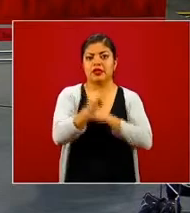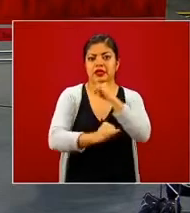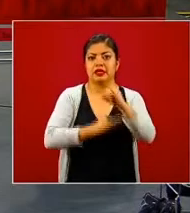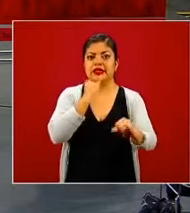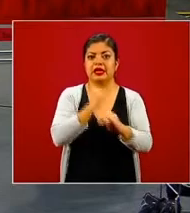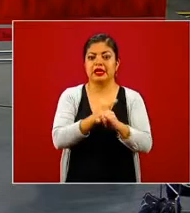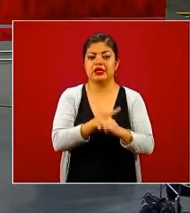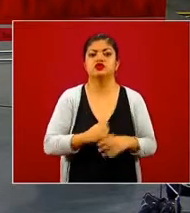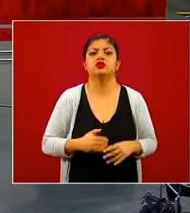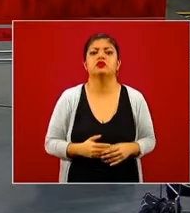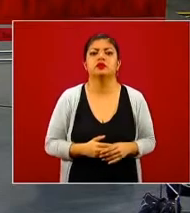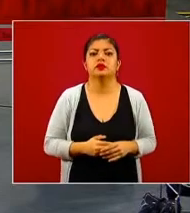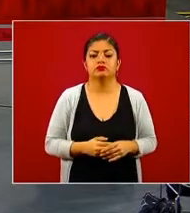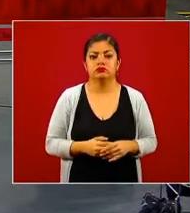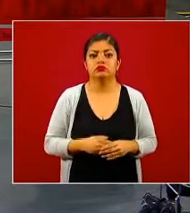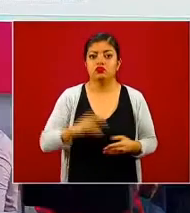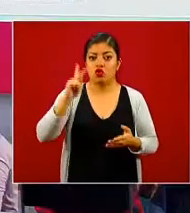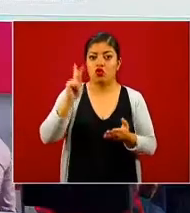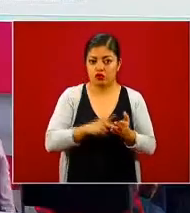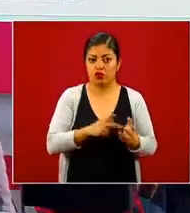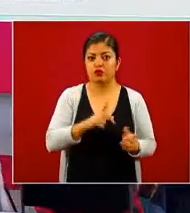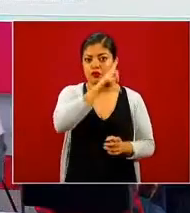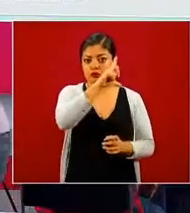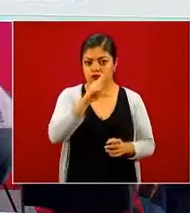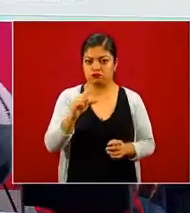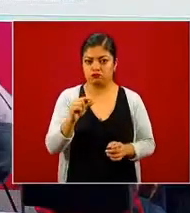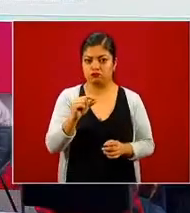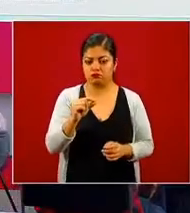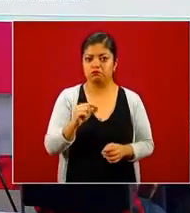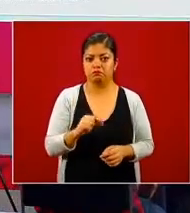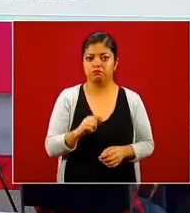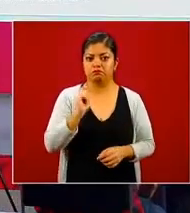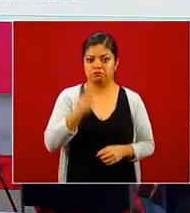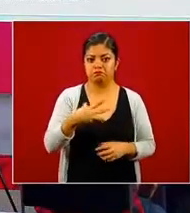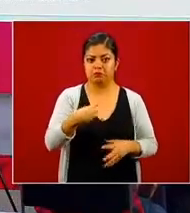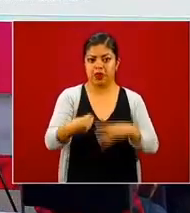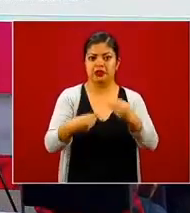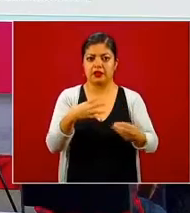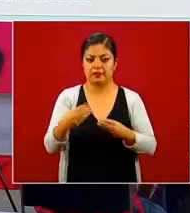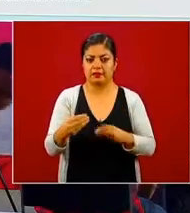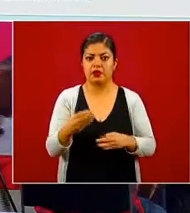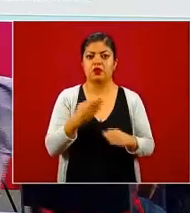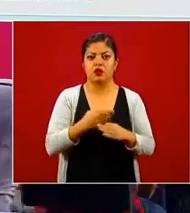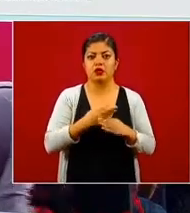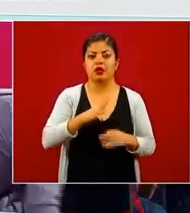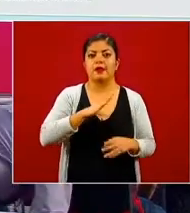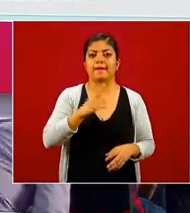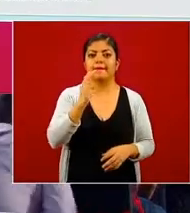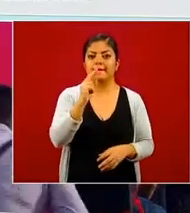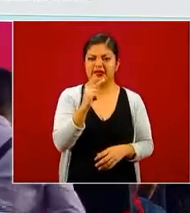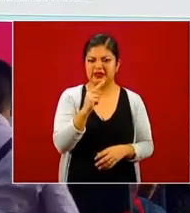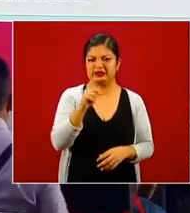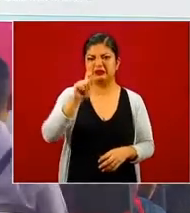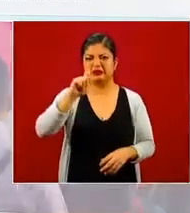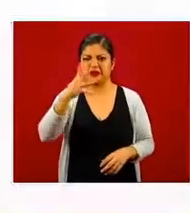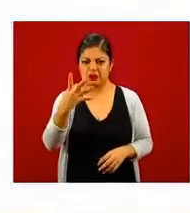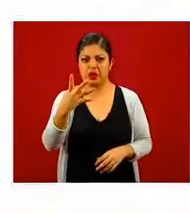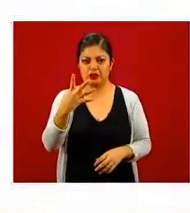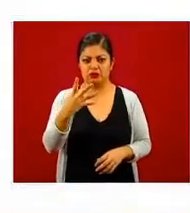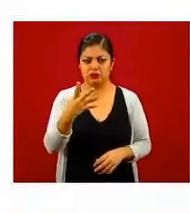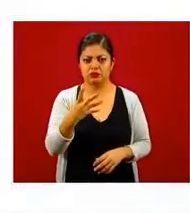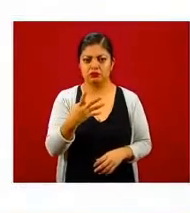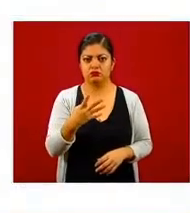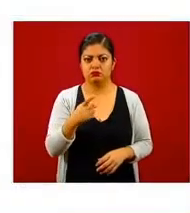take a look at the update for the world context. Looks like 1 percentage point of